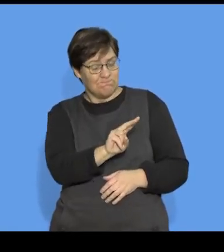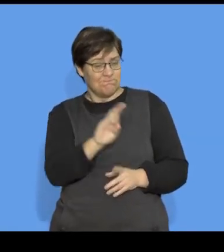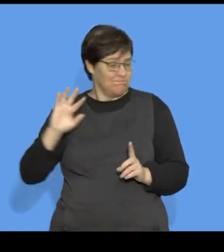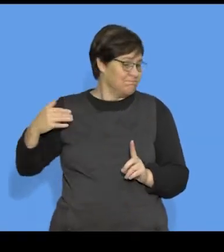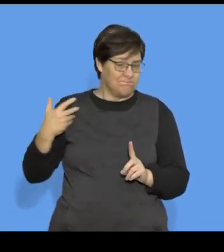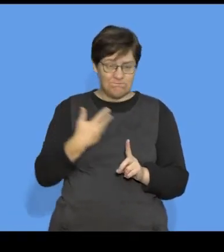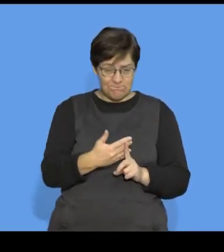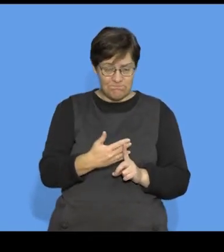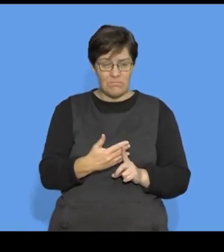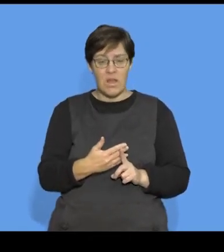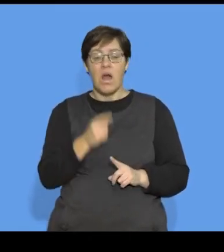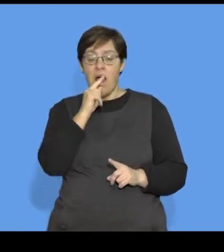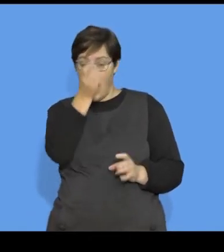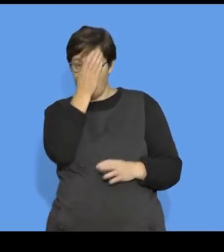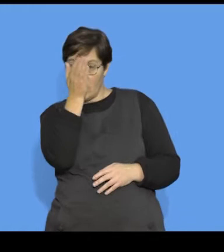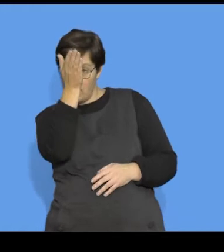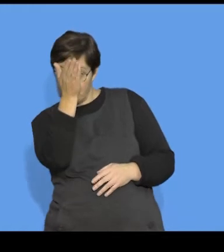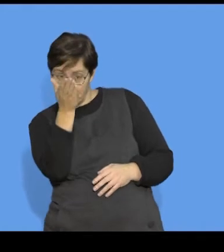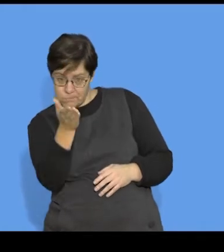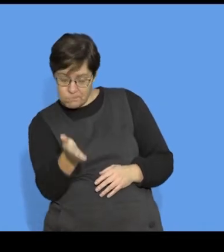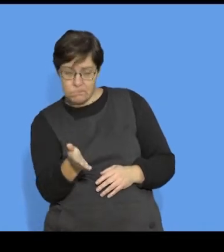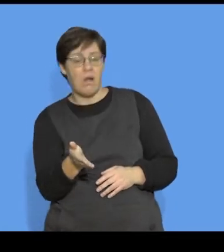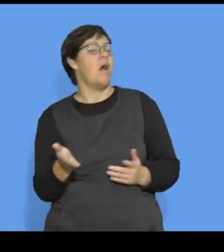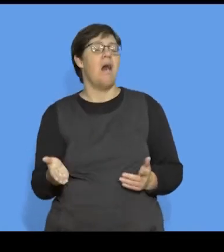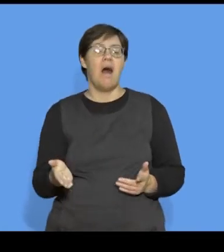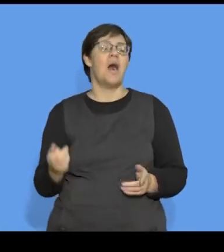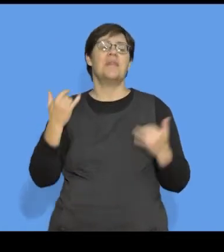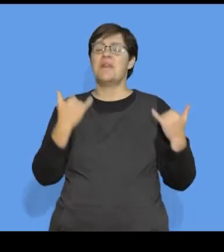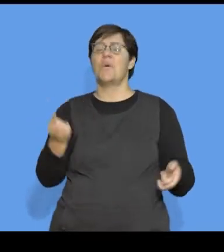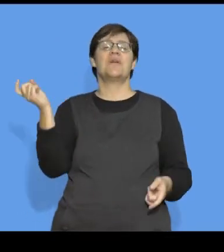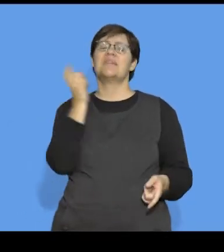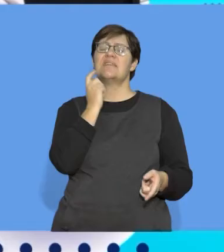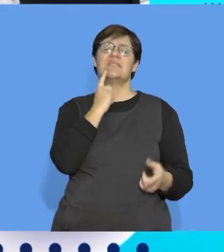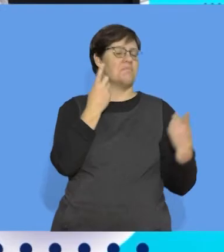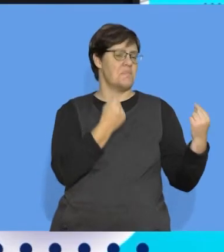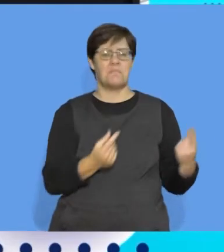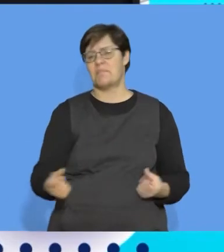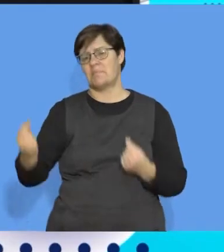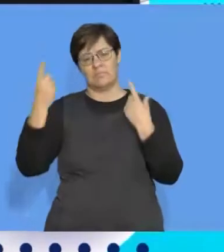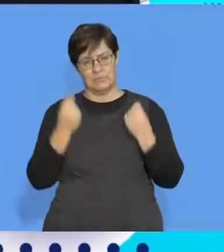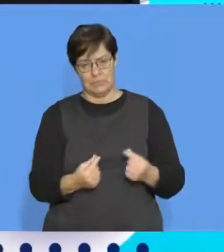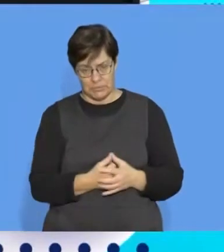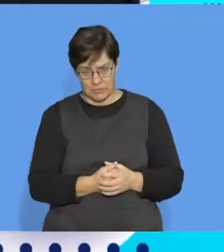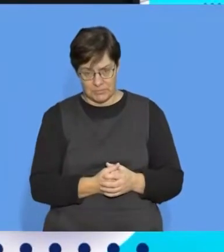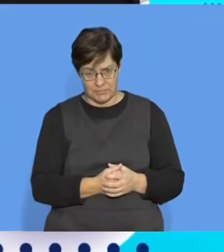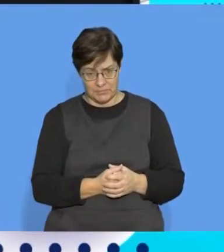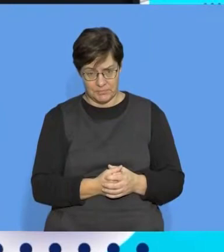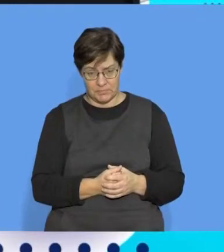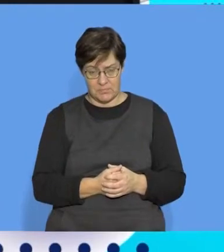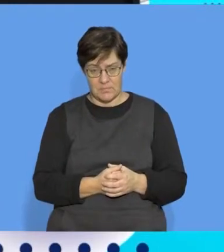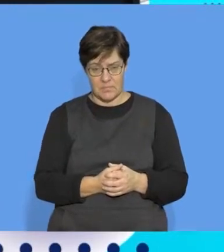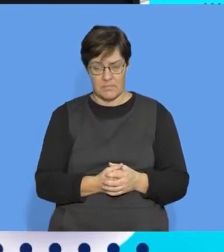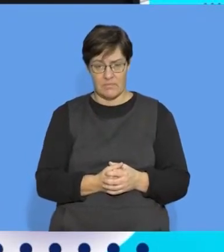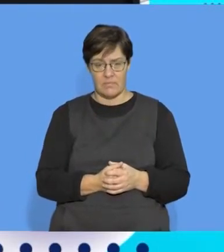seen already, that once you have the information in here, it makes your task much, much, much easier.